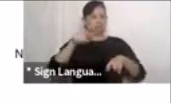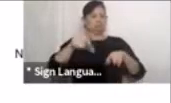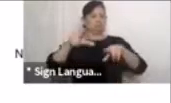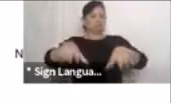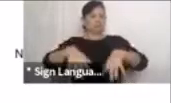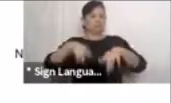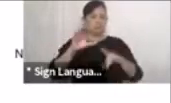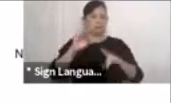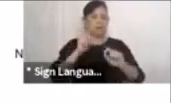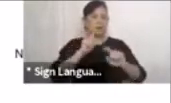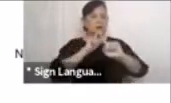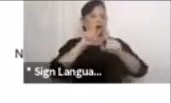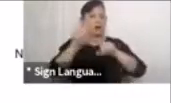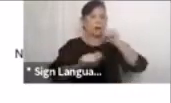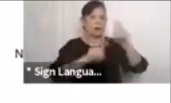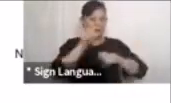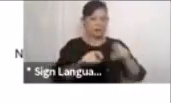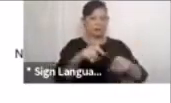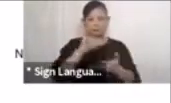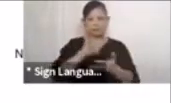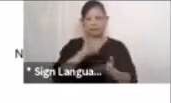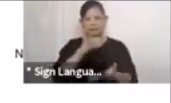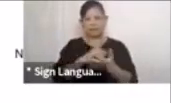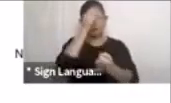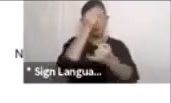other slide, which probably will be my last slide.